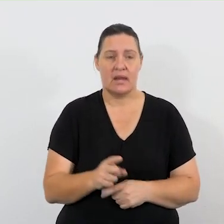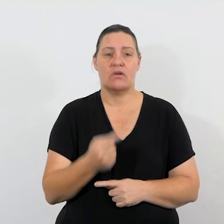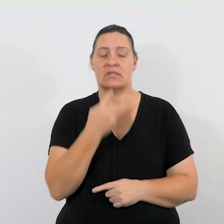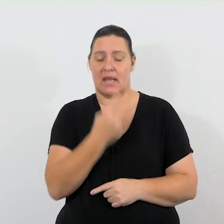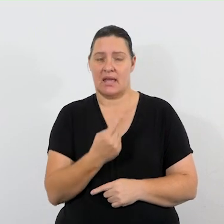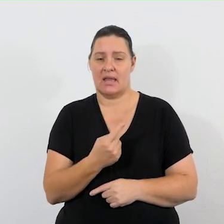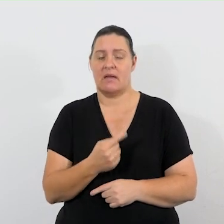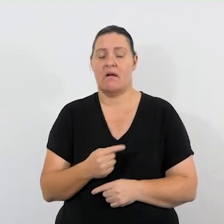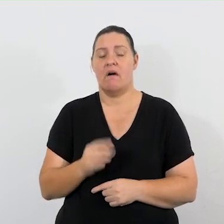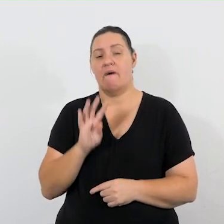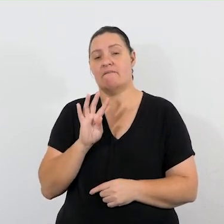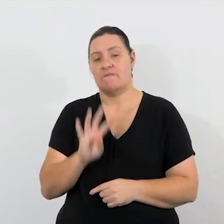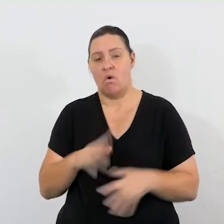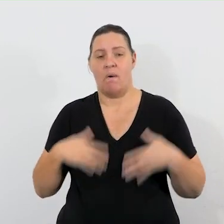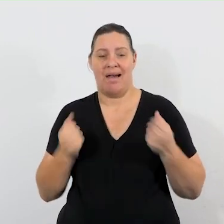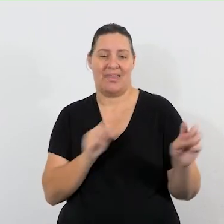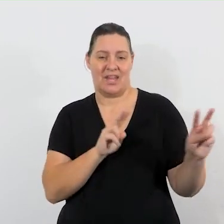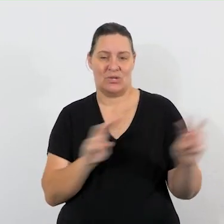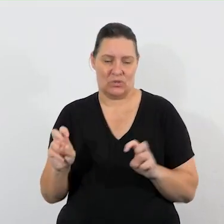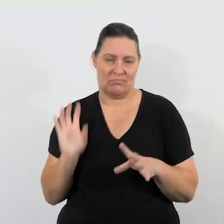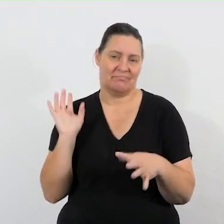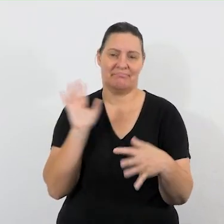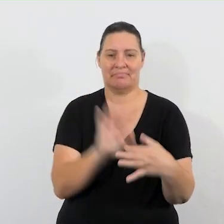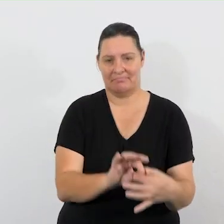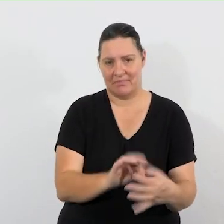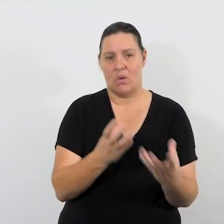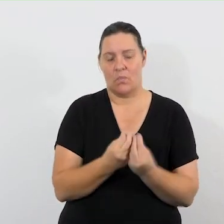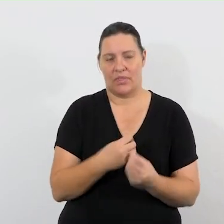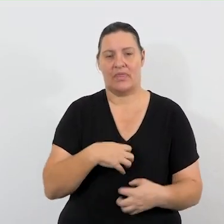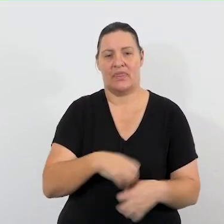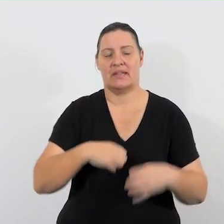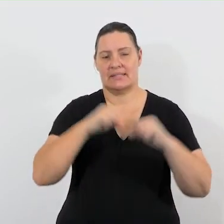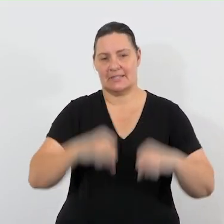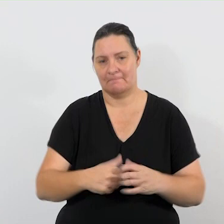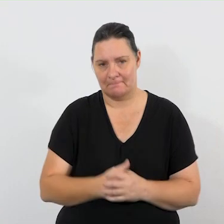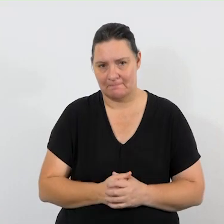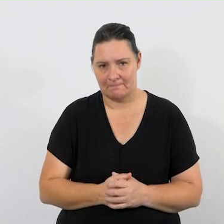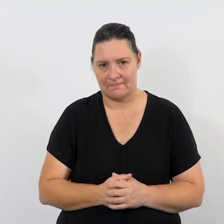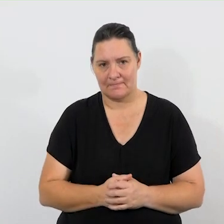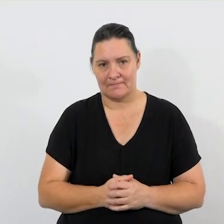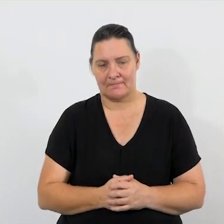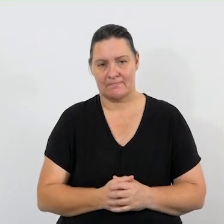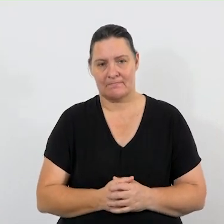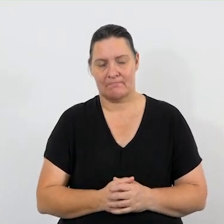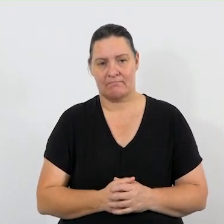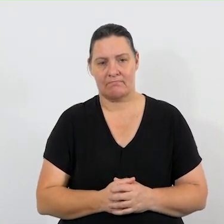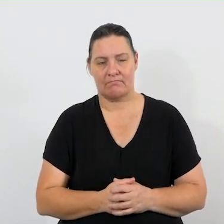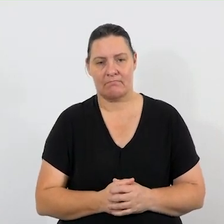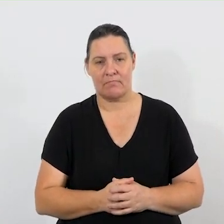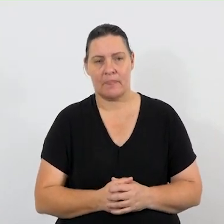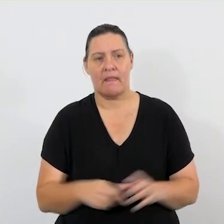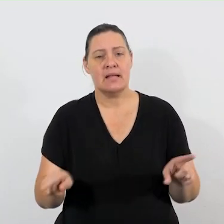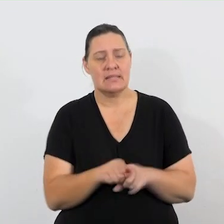lastly, we spoke about the 4 health issues that are associated with the digestive system. We